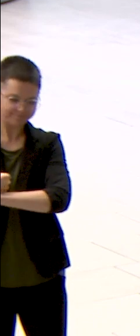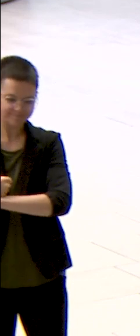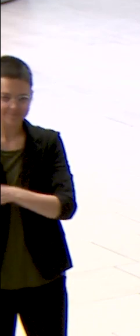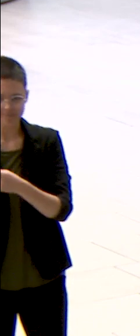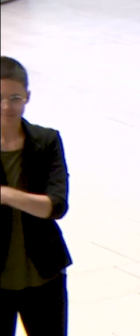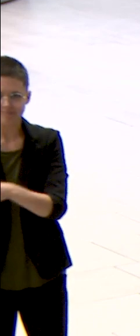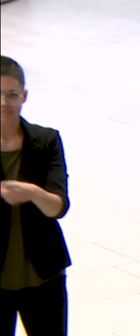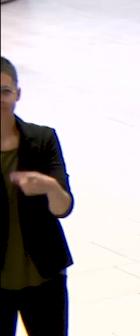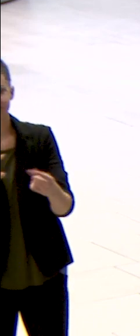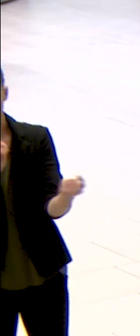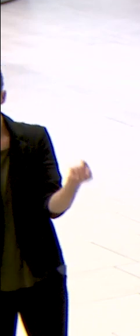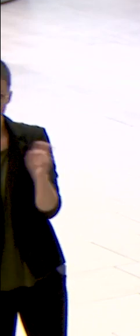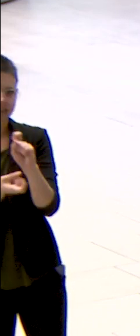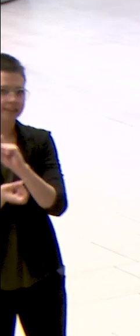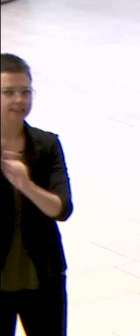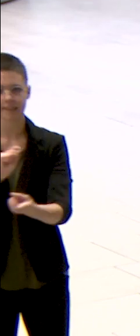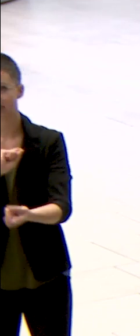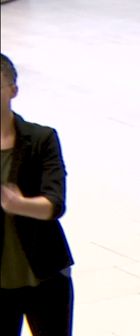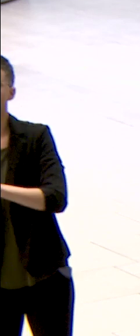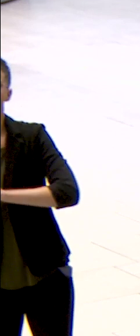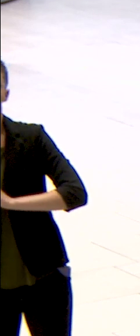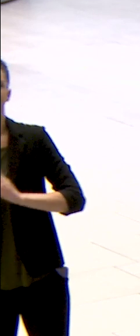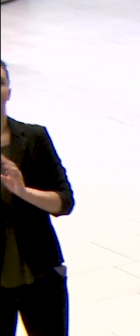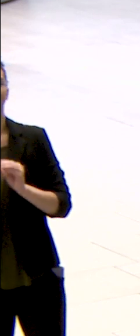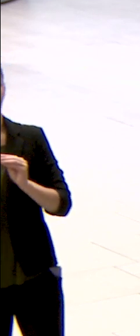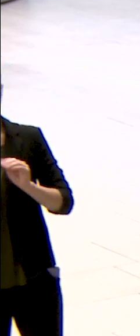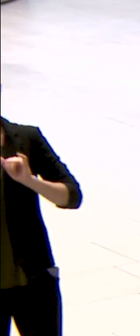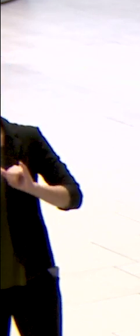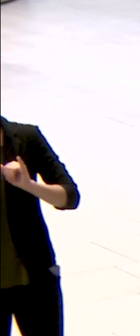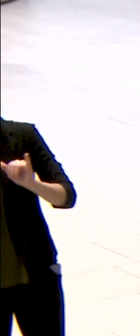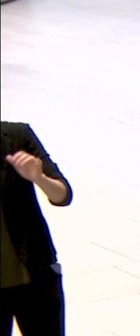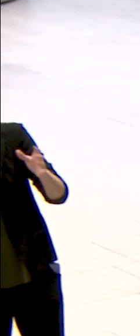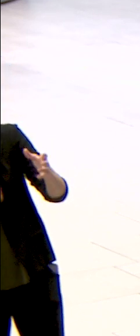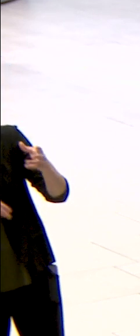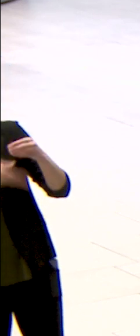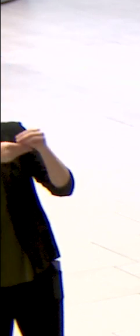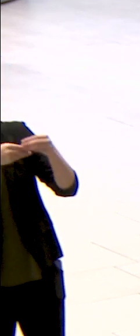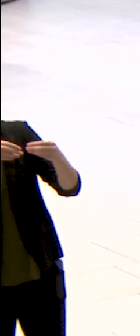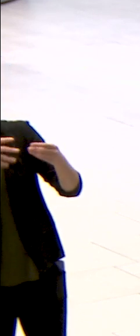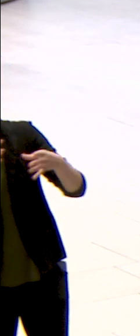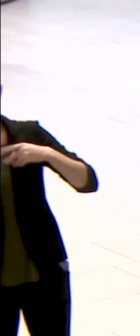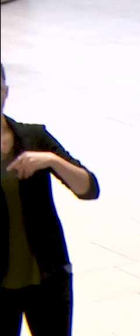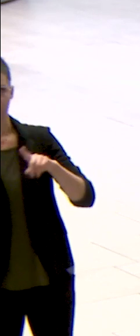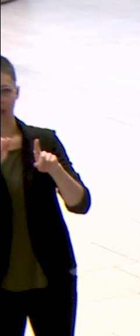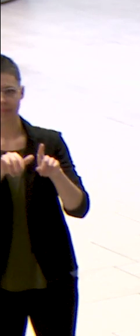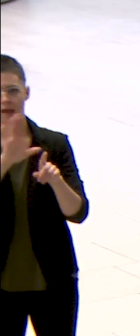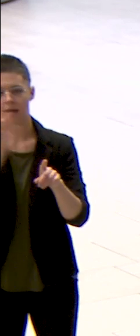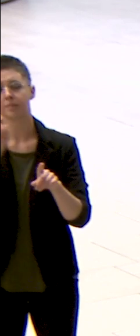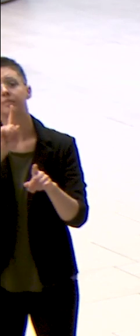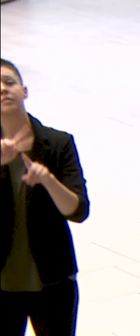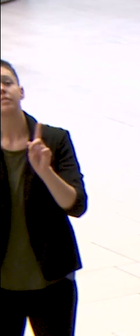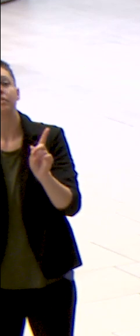time. It just sort of added to the tumult of, you know, being acquired. But they are actually, they're a really good business group. They